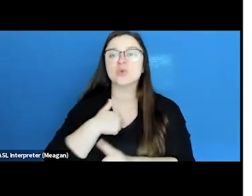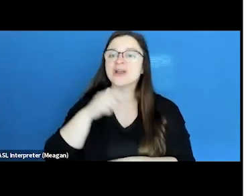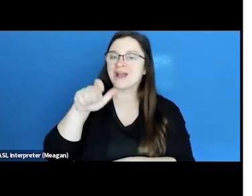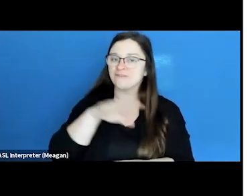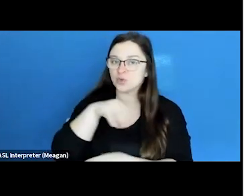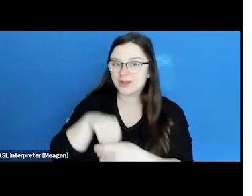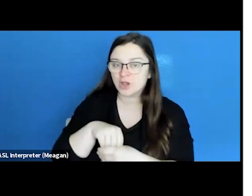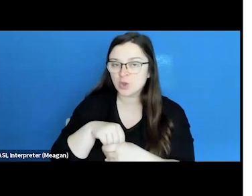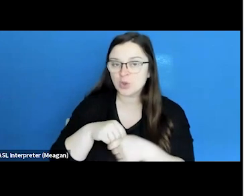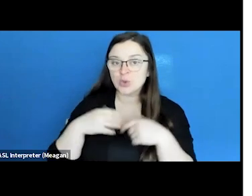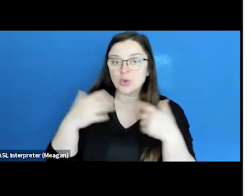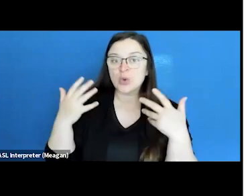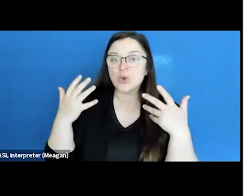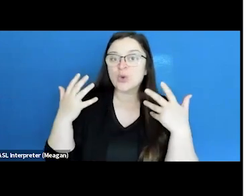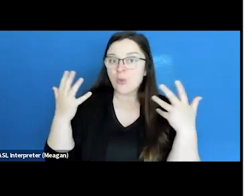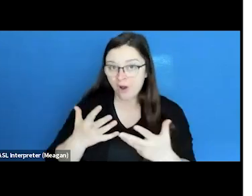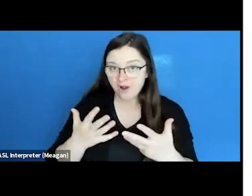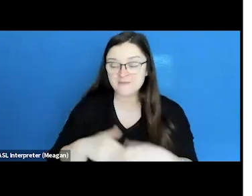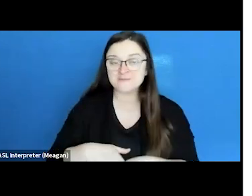in that plan